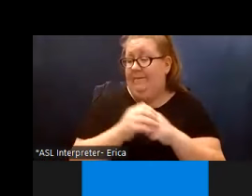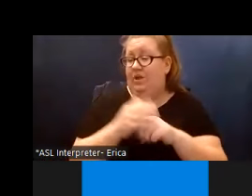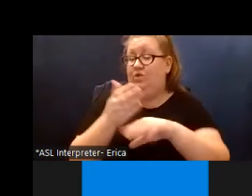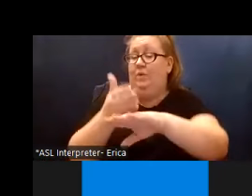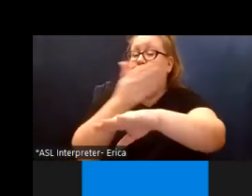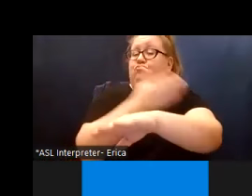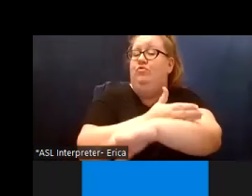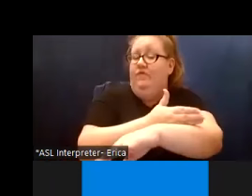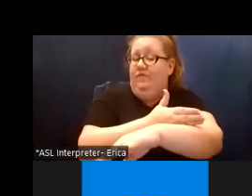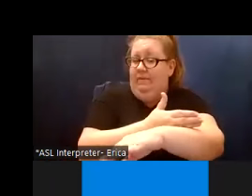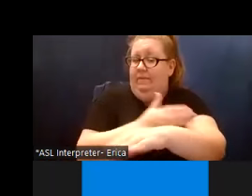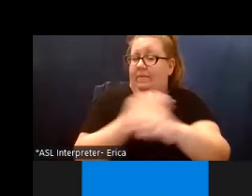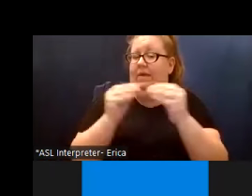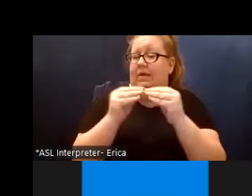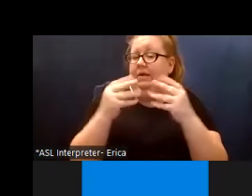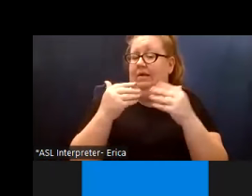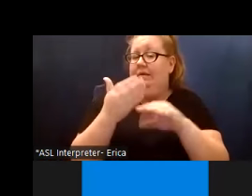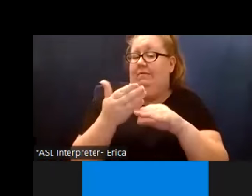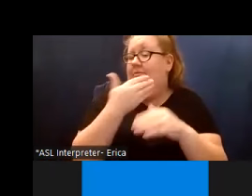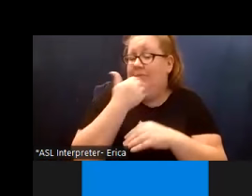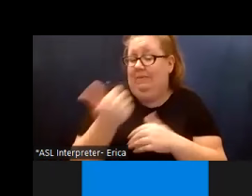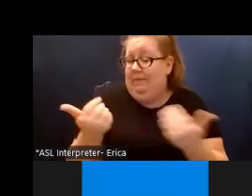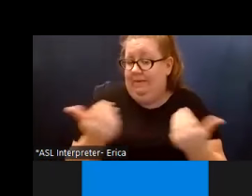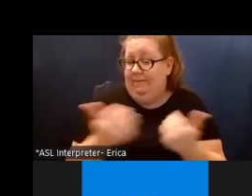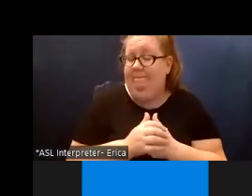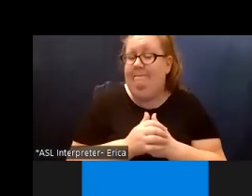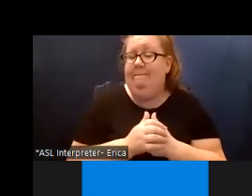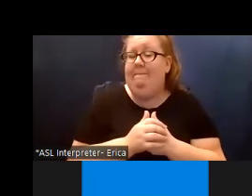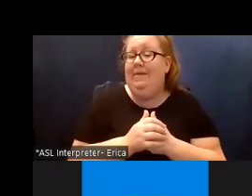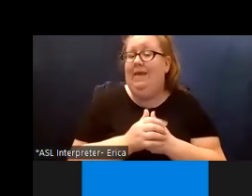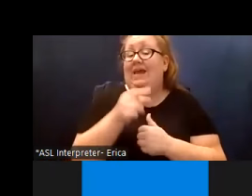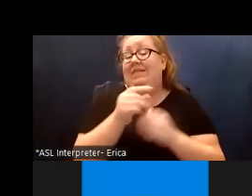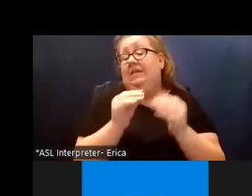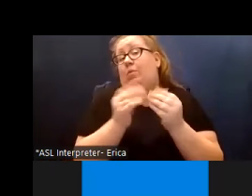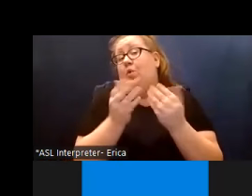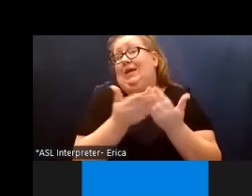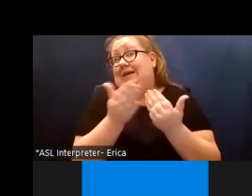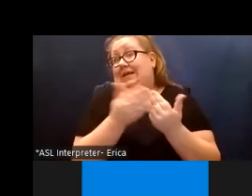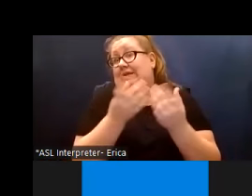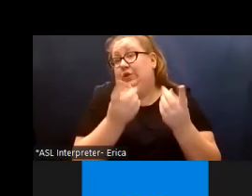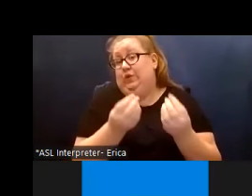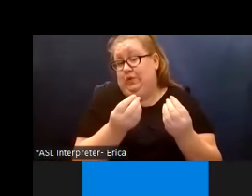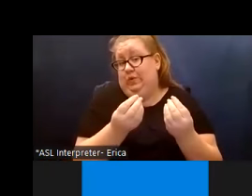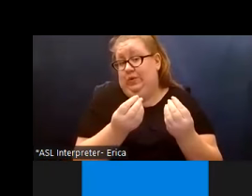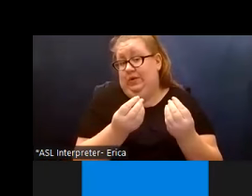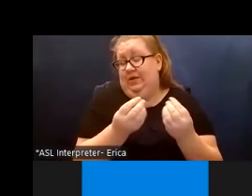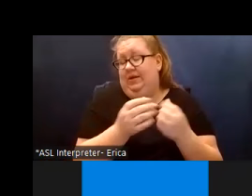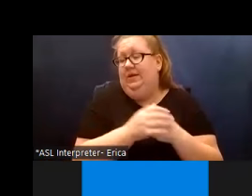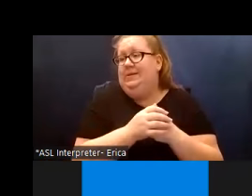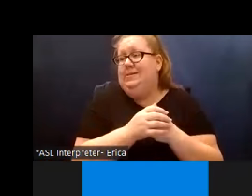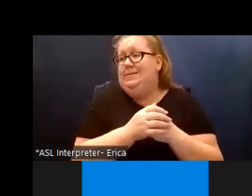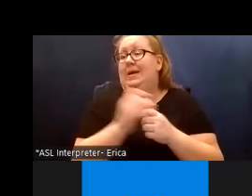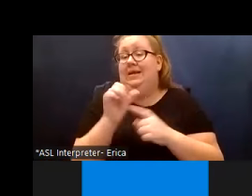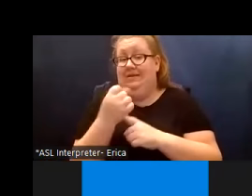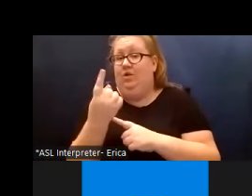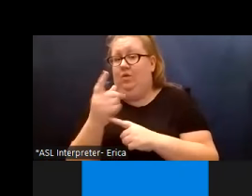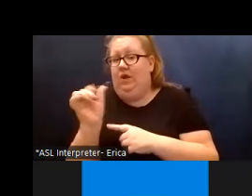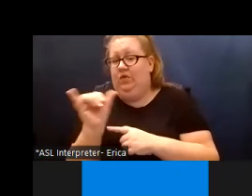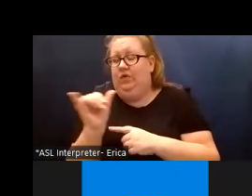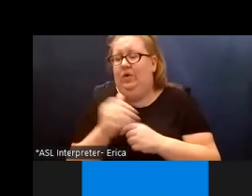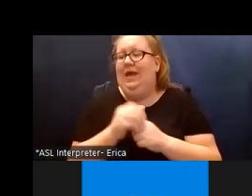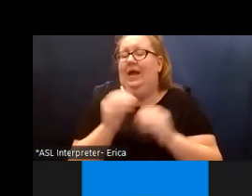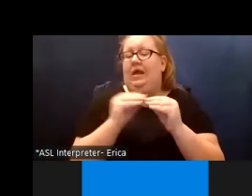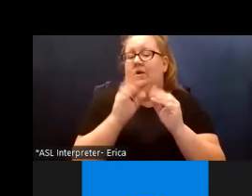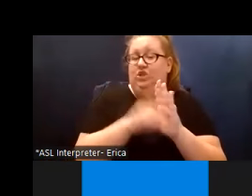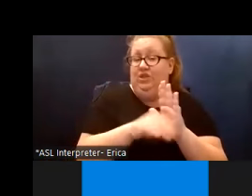more robust. Though this is easier to do in scenario one, also cheaper to do if